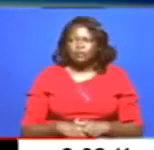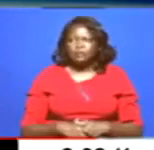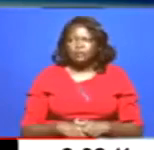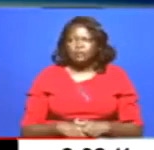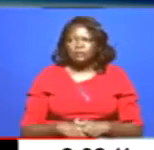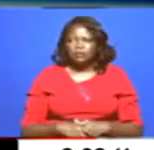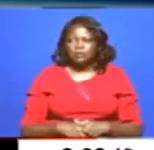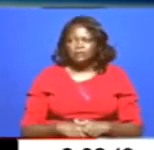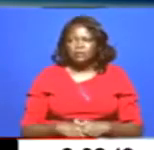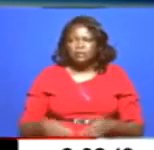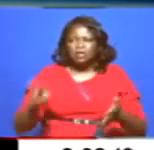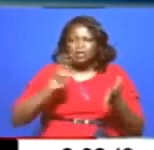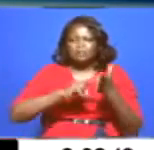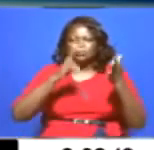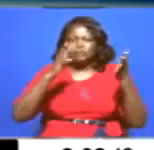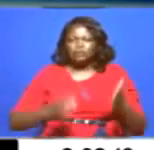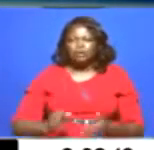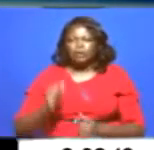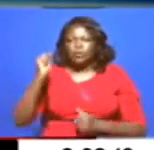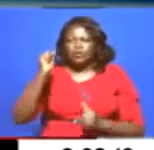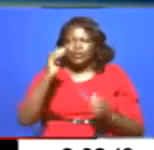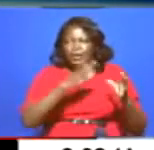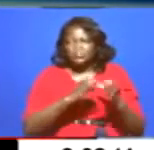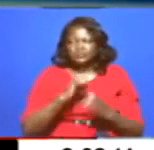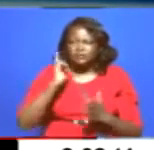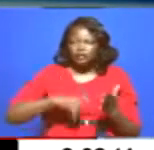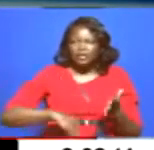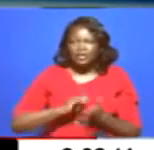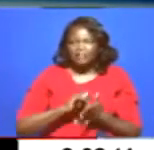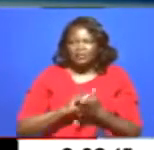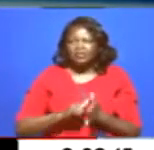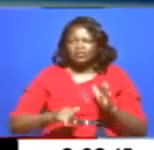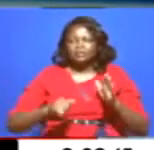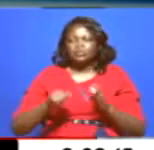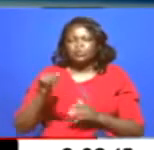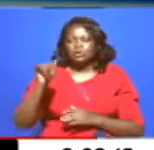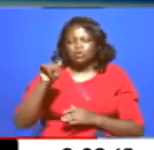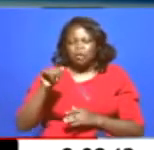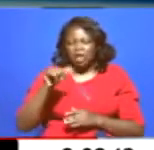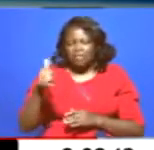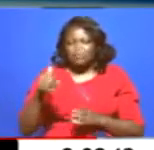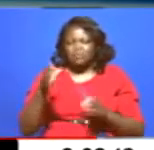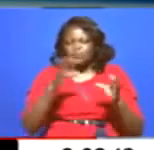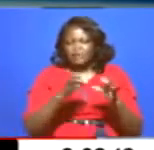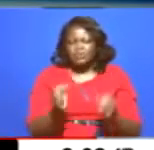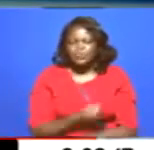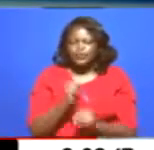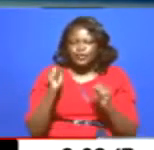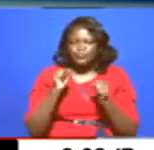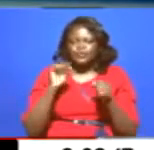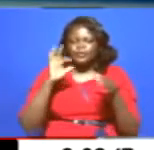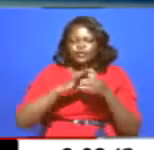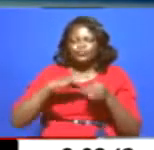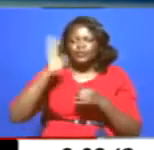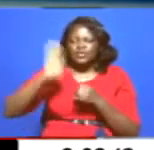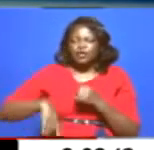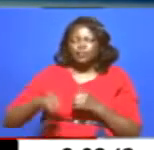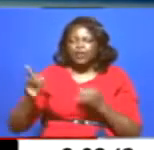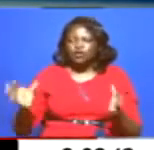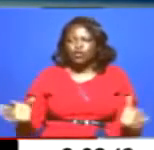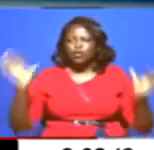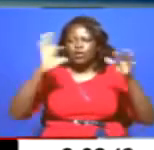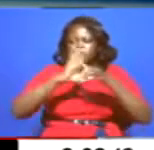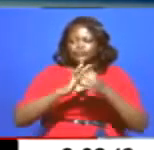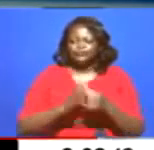The Registrar of Political Parties now says that constituent parties cannot belong to more than one coalition. According